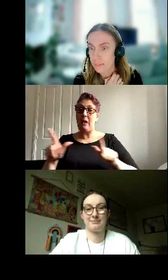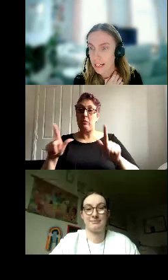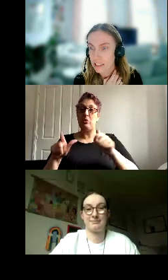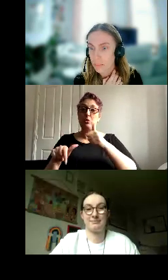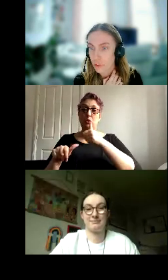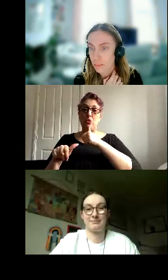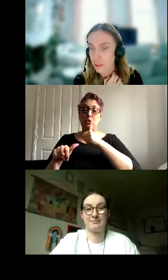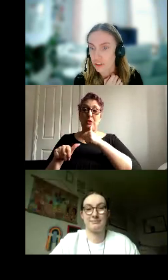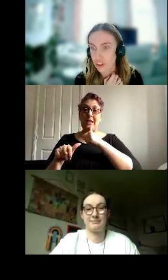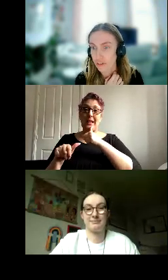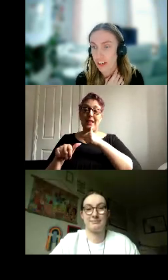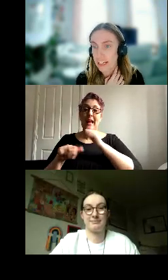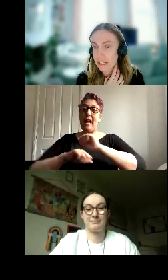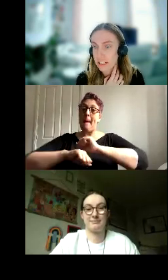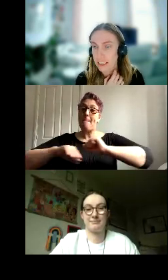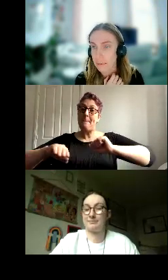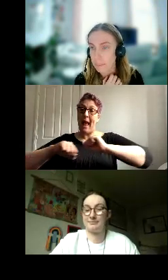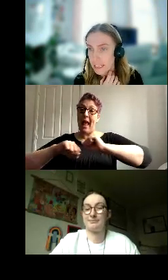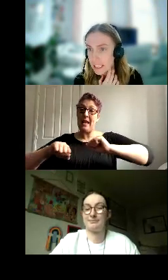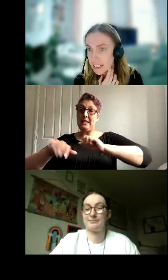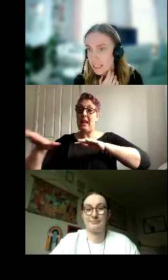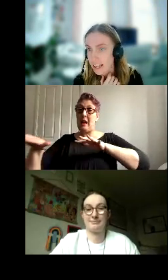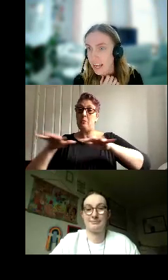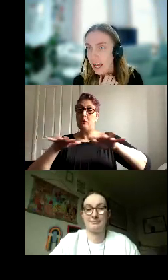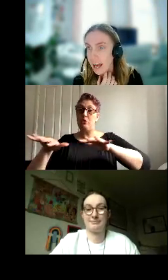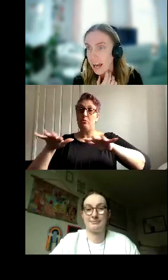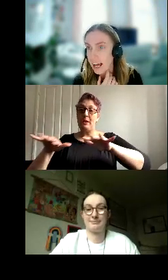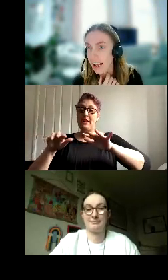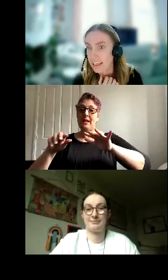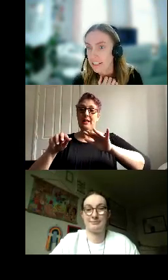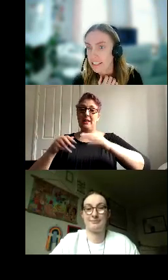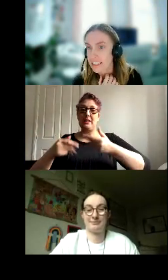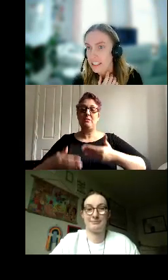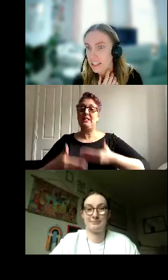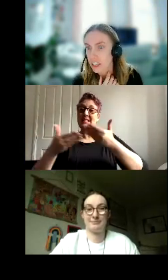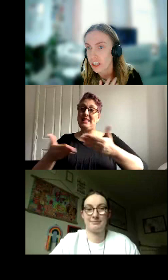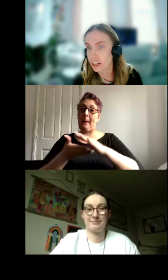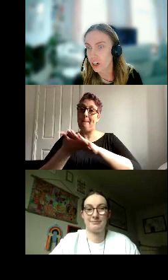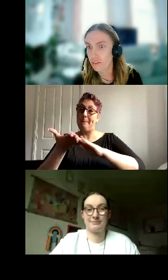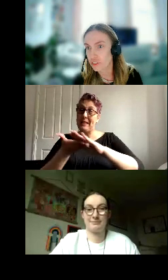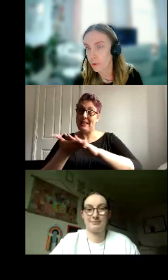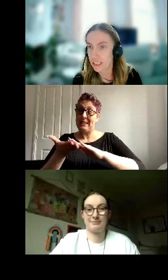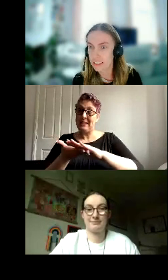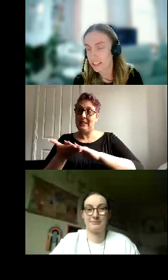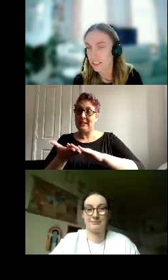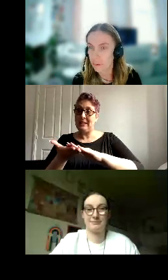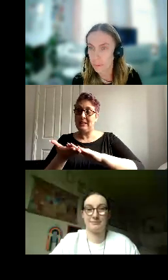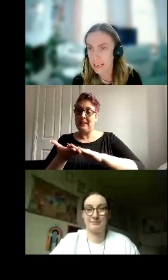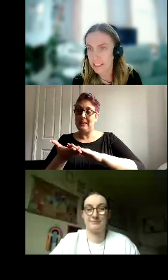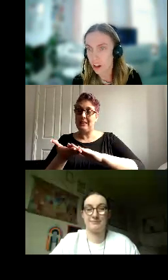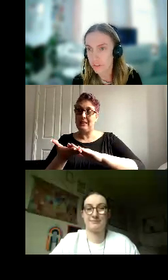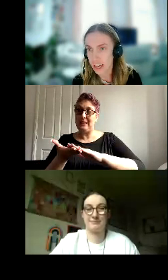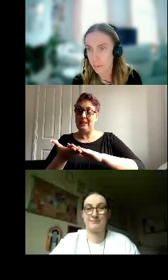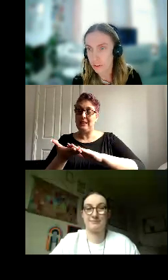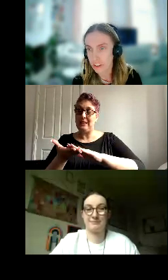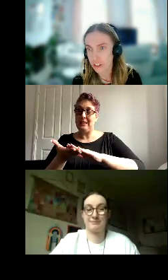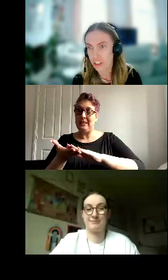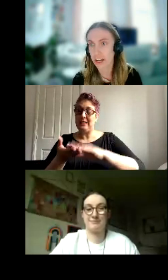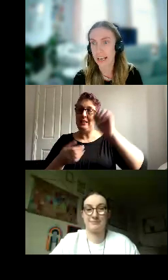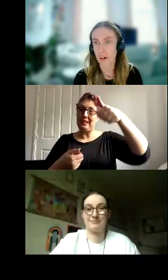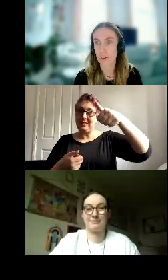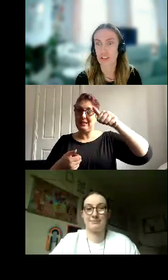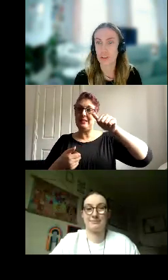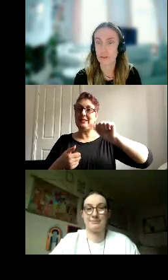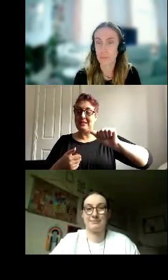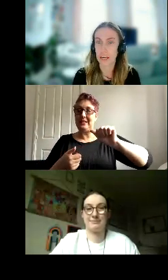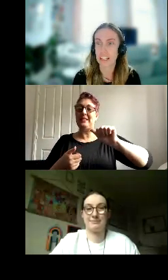utilizing space and movement to convey meaning. And the kind of joint places after that was the